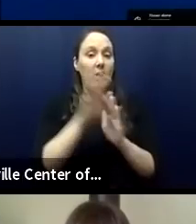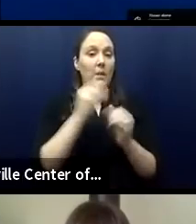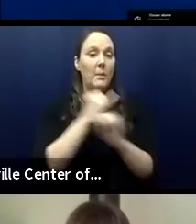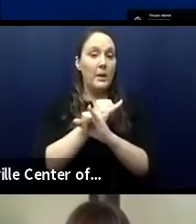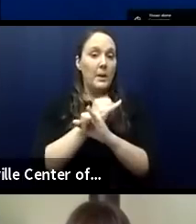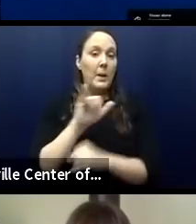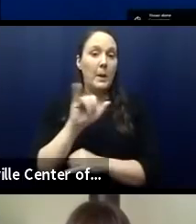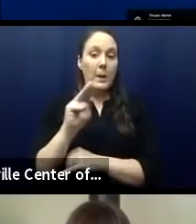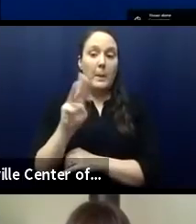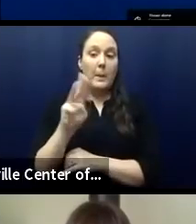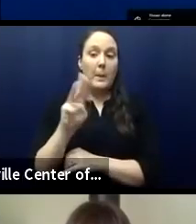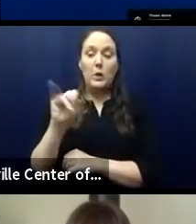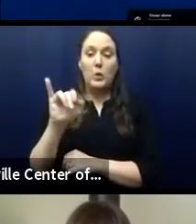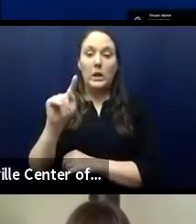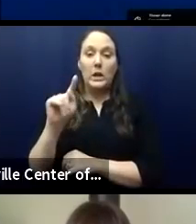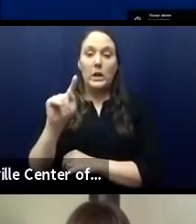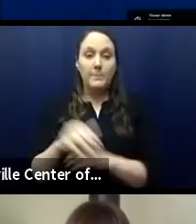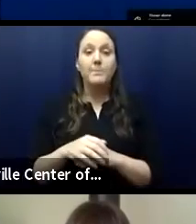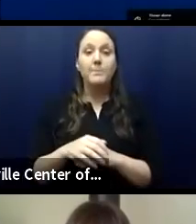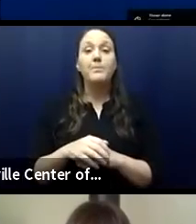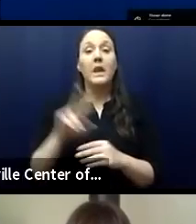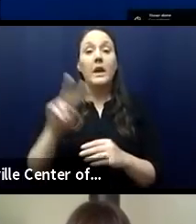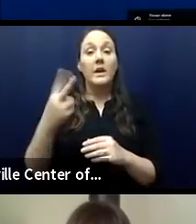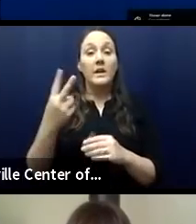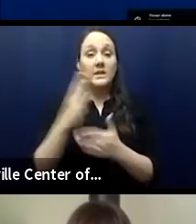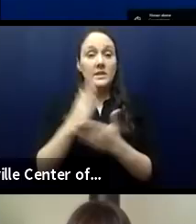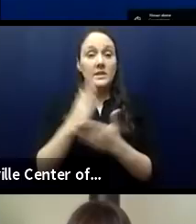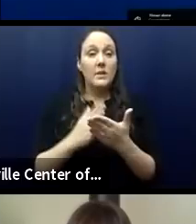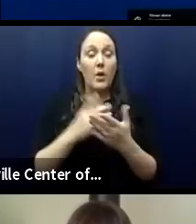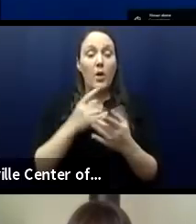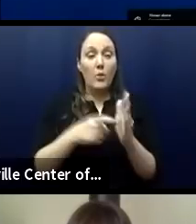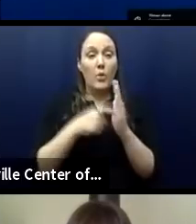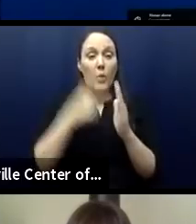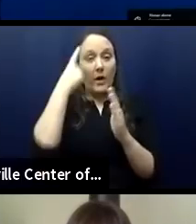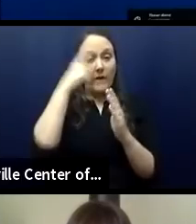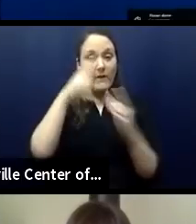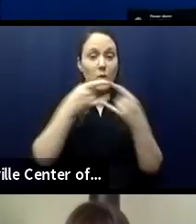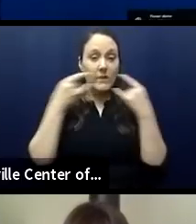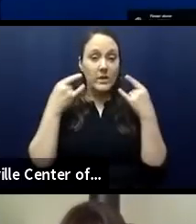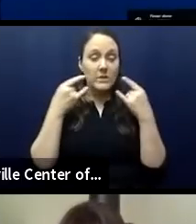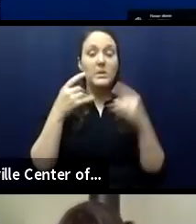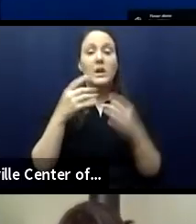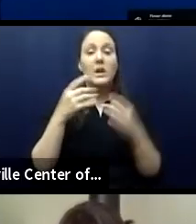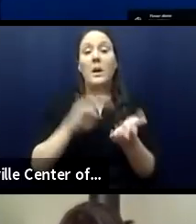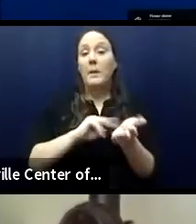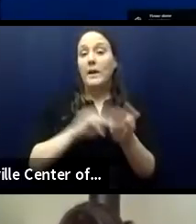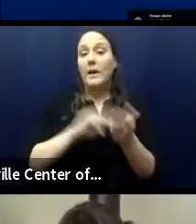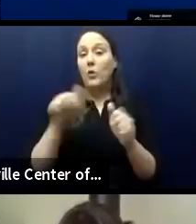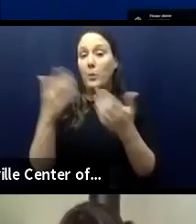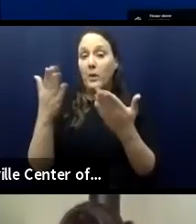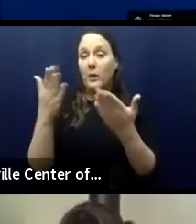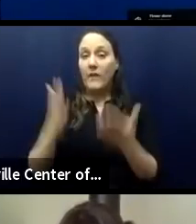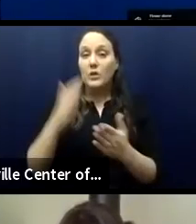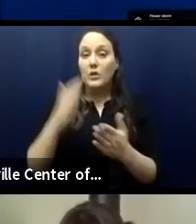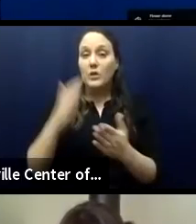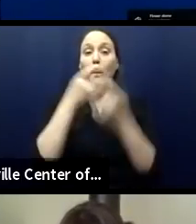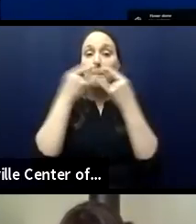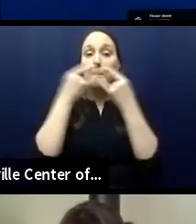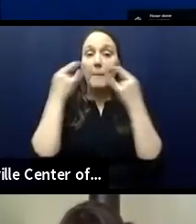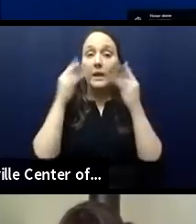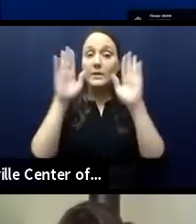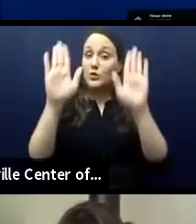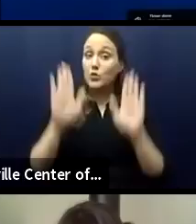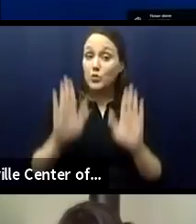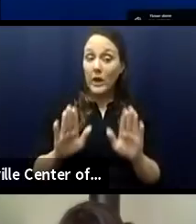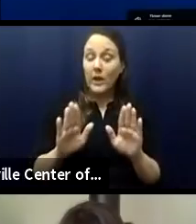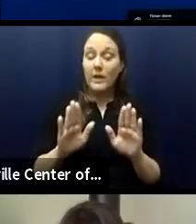The second part of this is the requirement for the face masks. As medical providers, we know that face masks work wonderfully in the